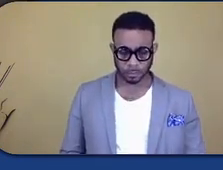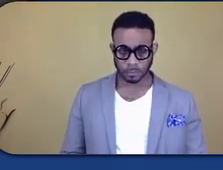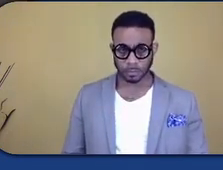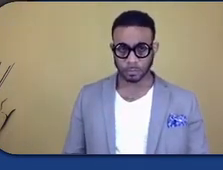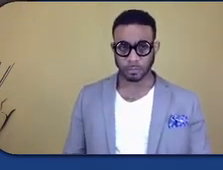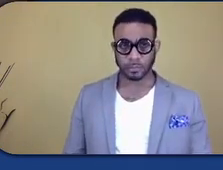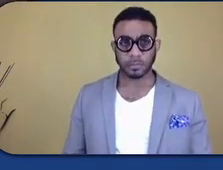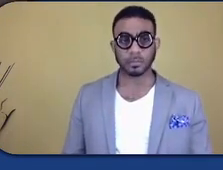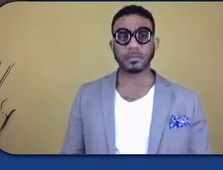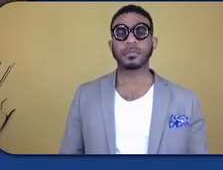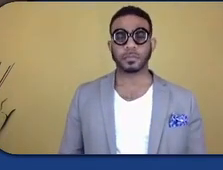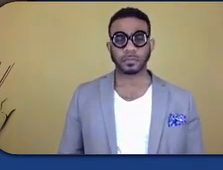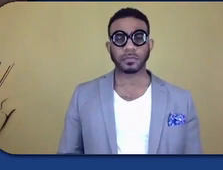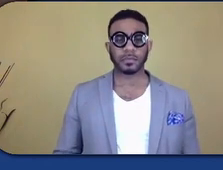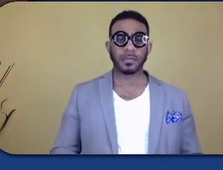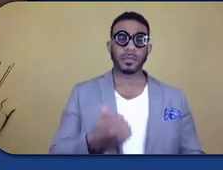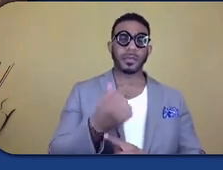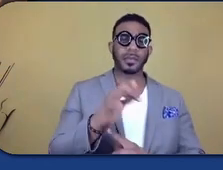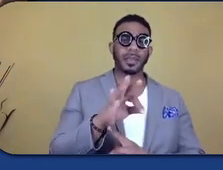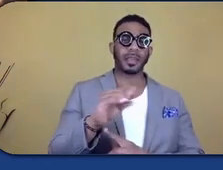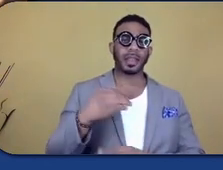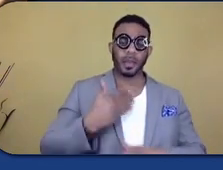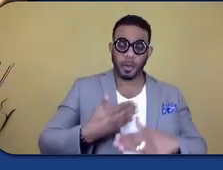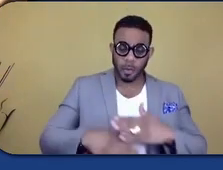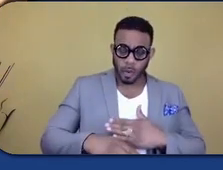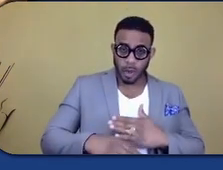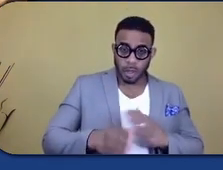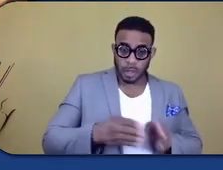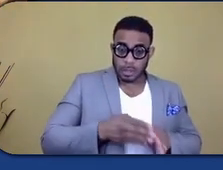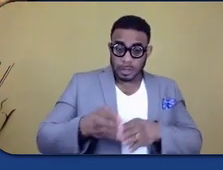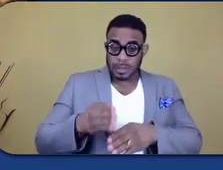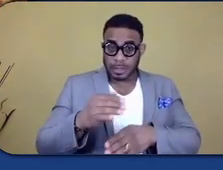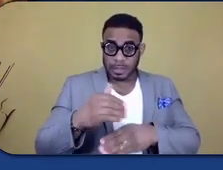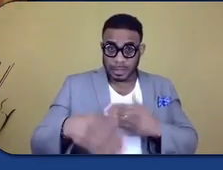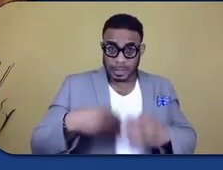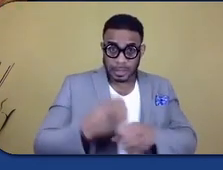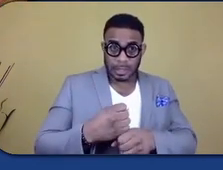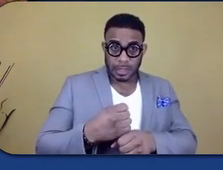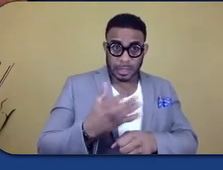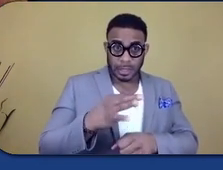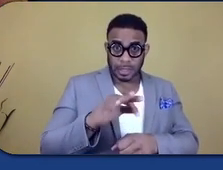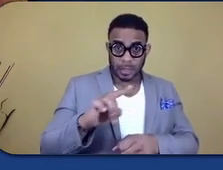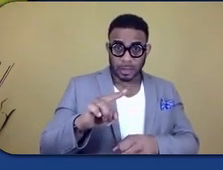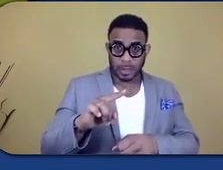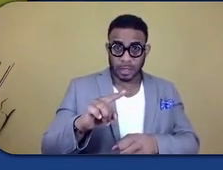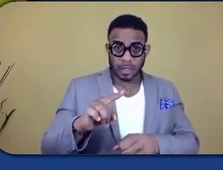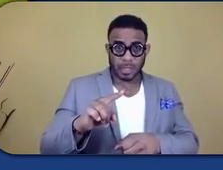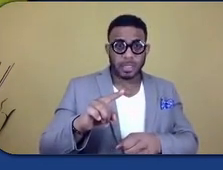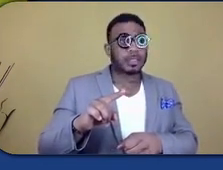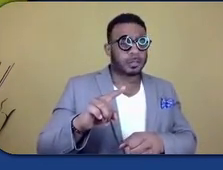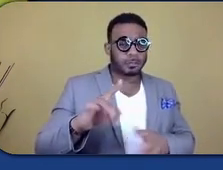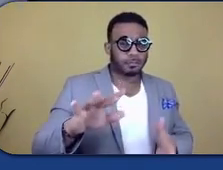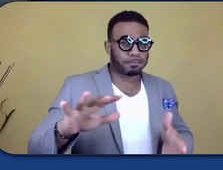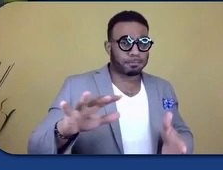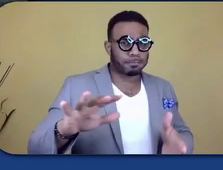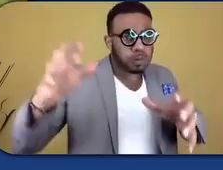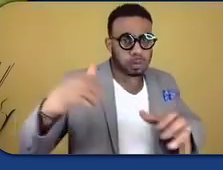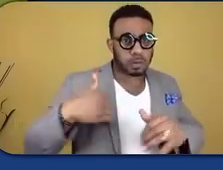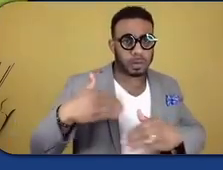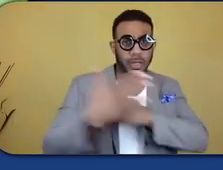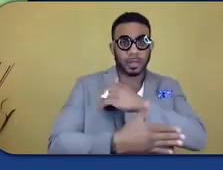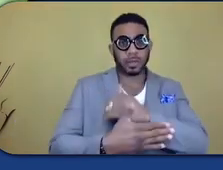Born in 1990. In 1991, we had a very destructive and deadly attack on our